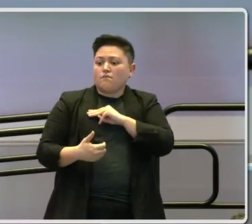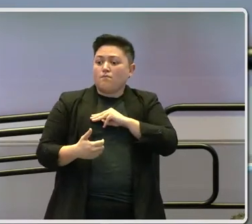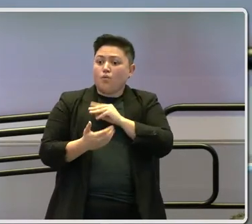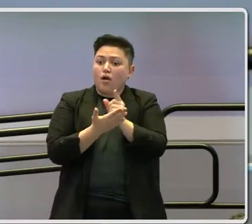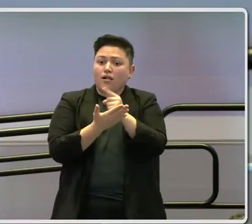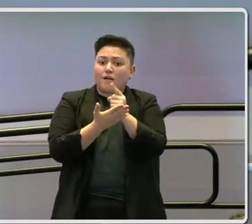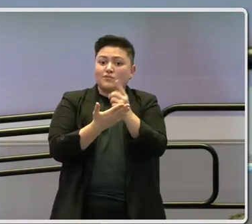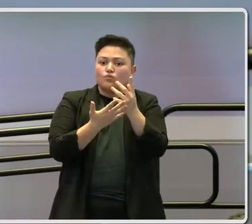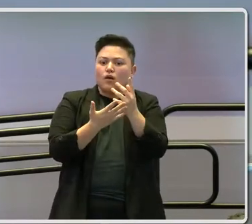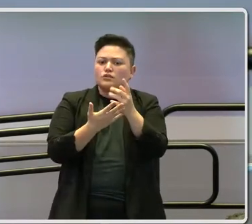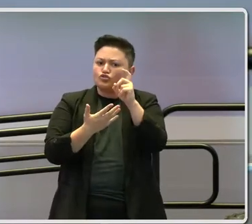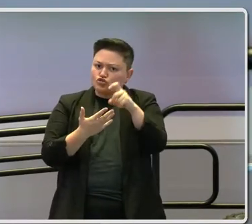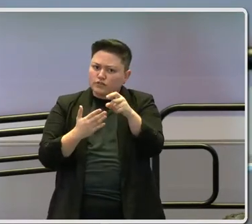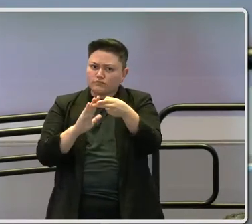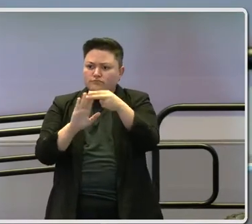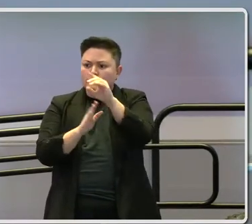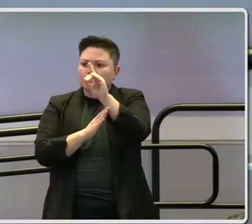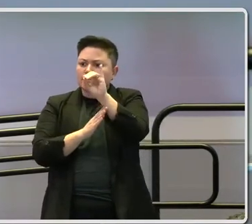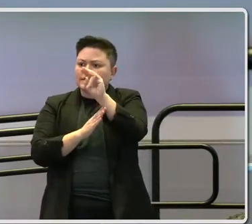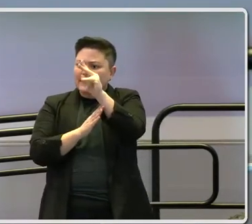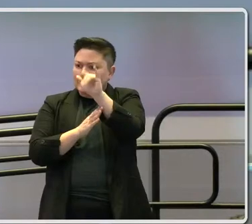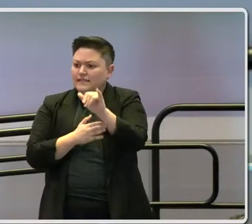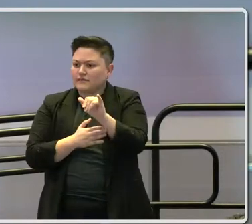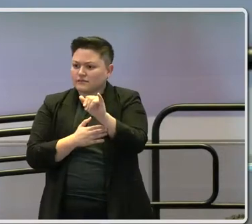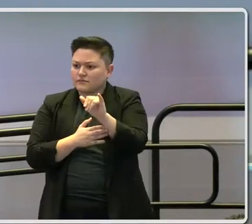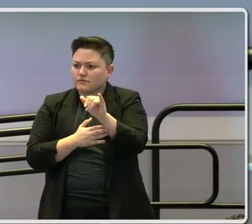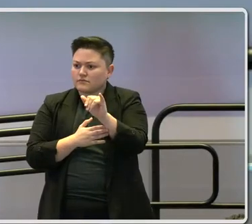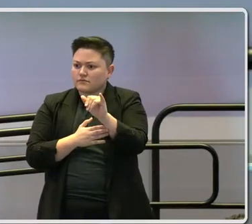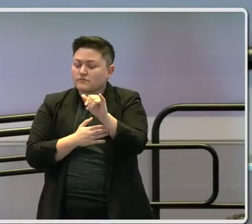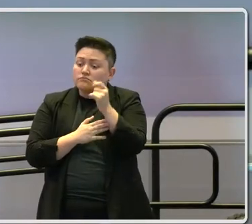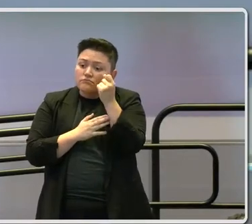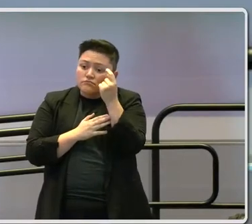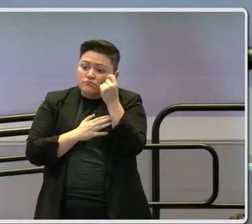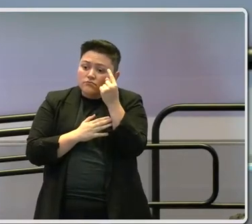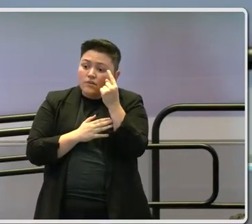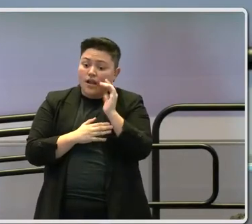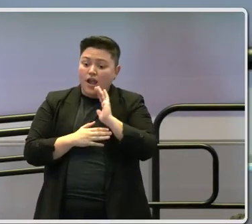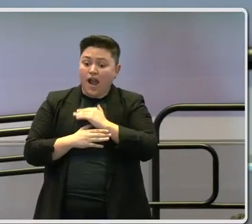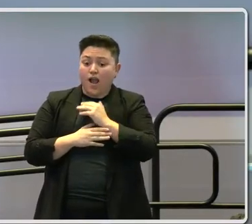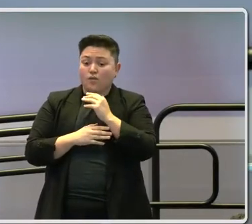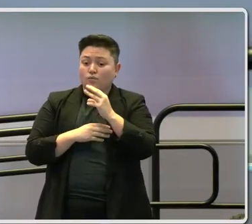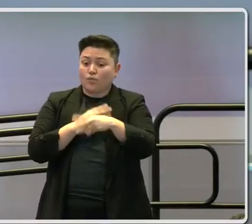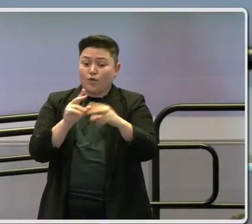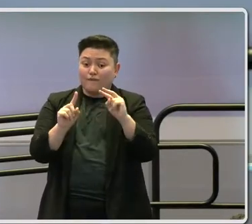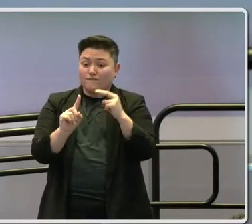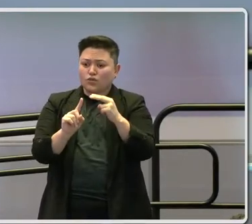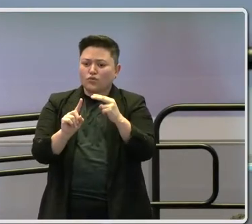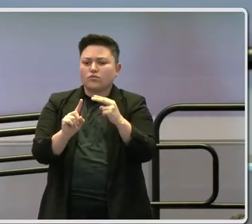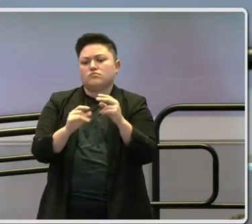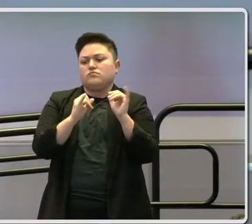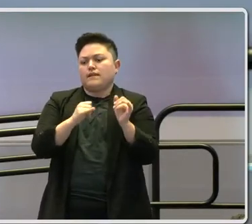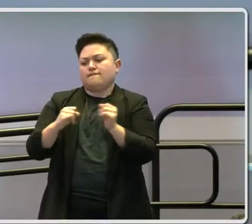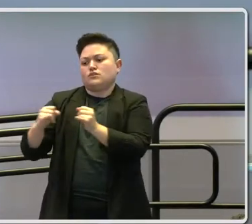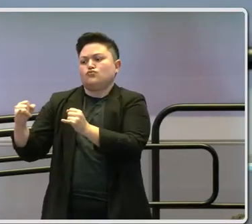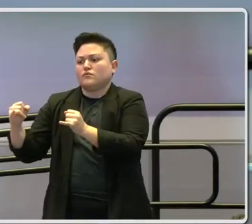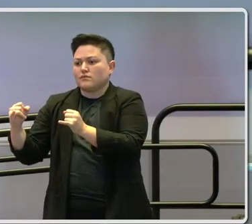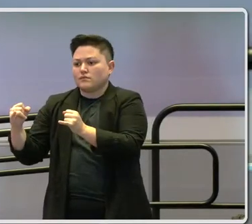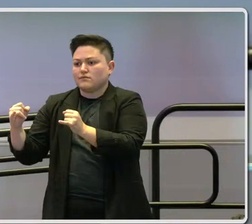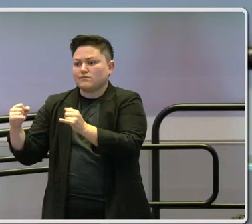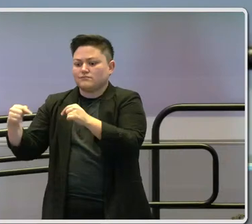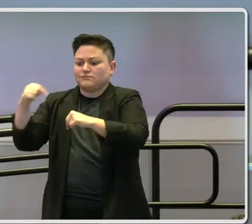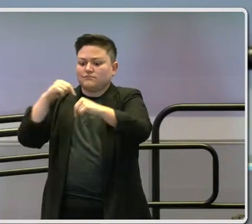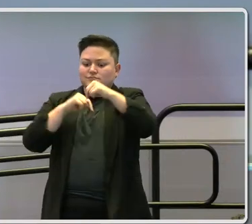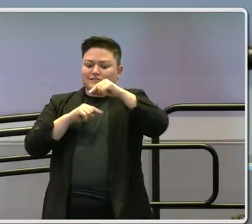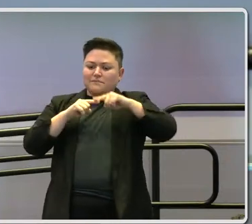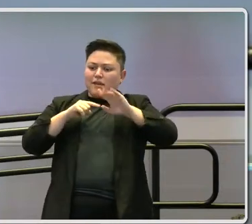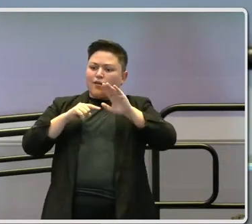The context of time and place is unique to each of us and how our worldviews are informed. Connected to where one was